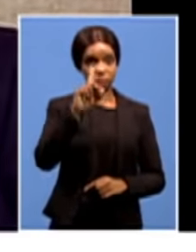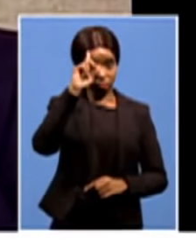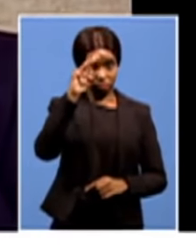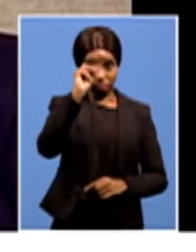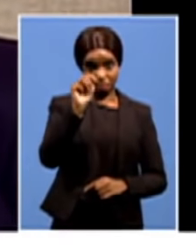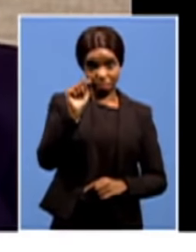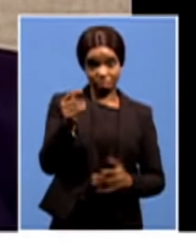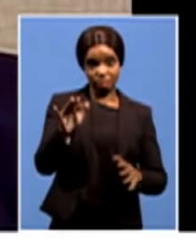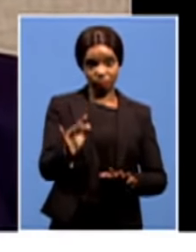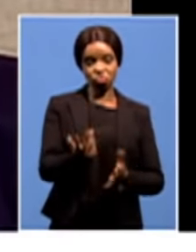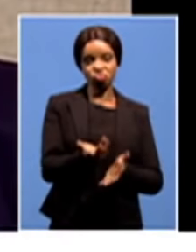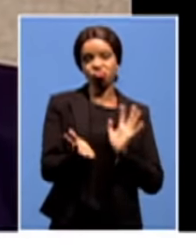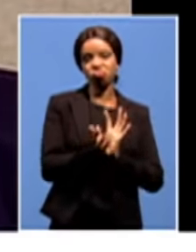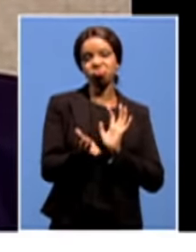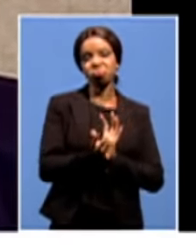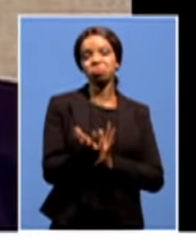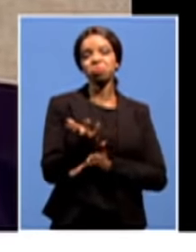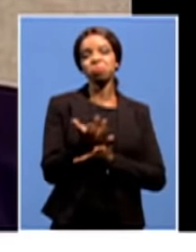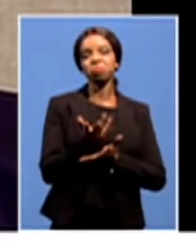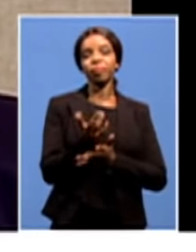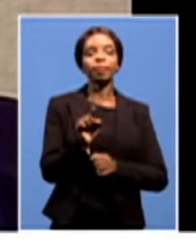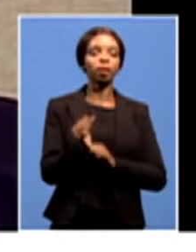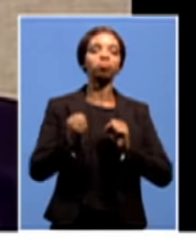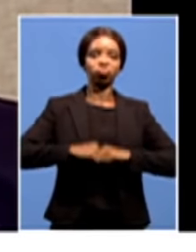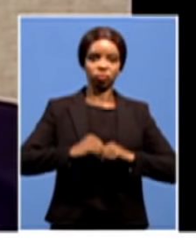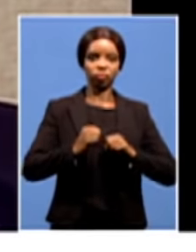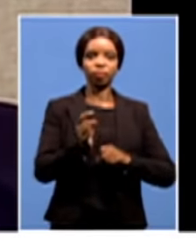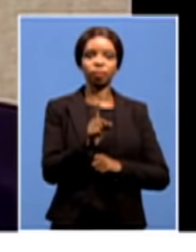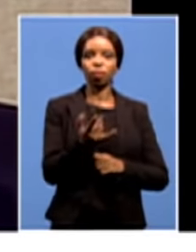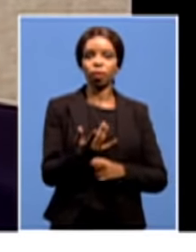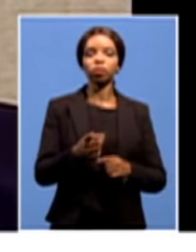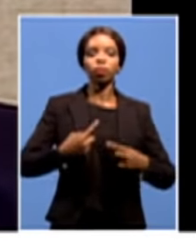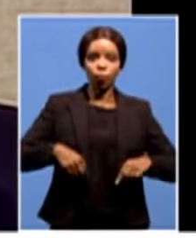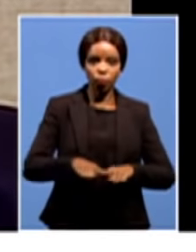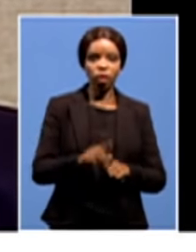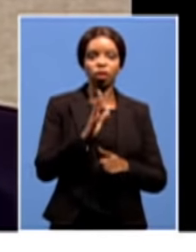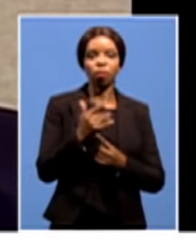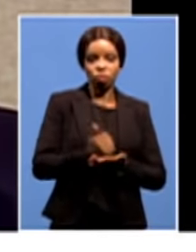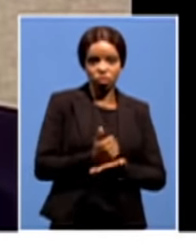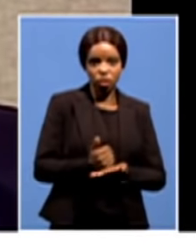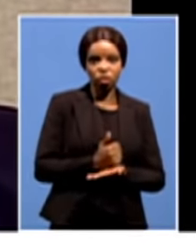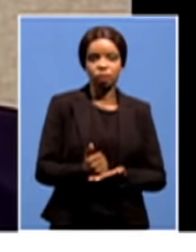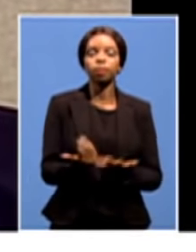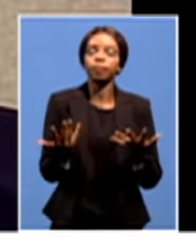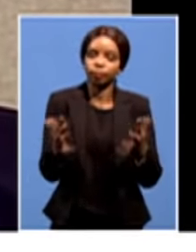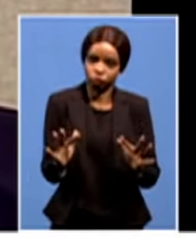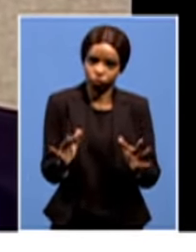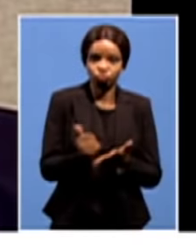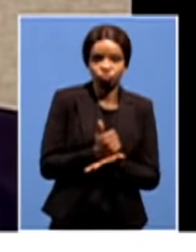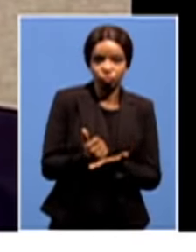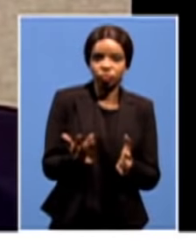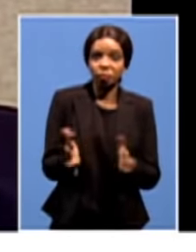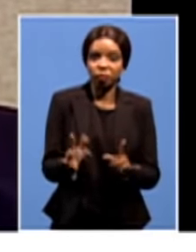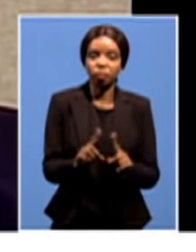that meeting we decided that to agree that we should register provisionally, which we did, and at the same